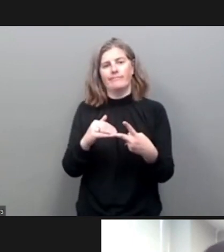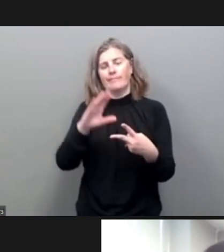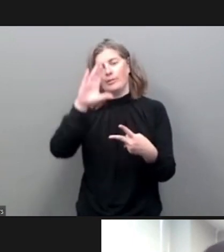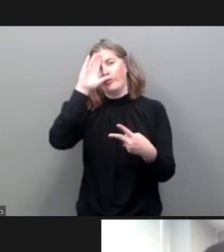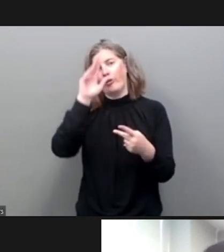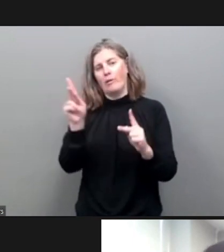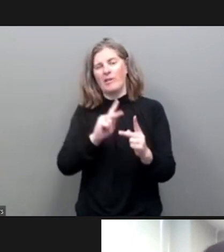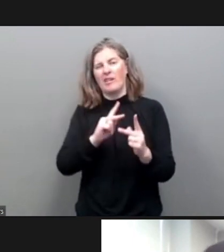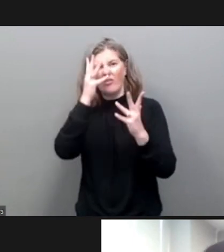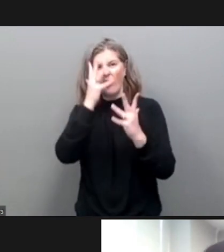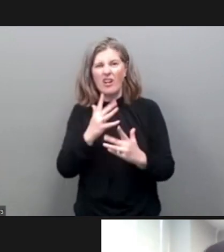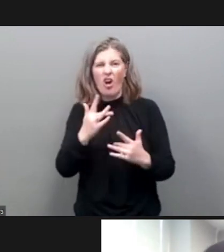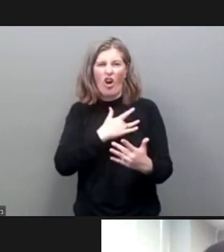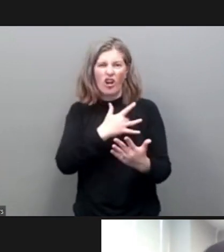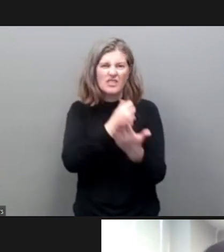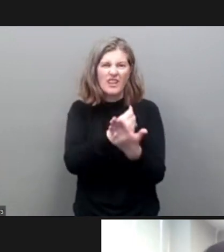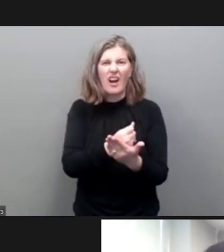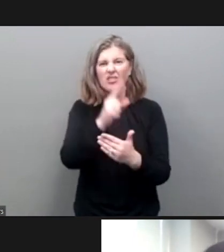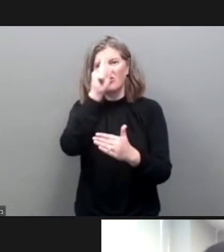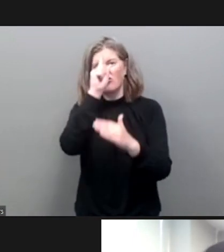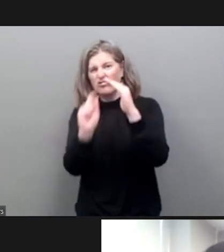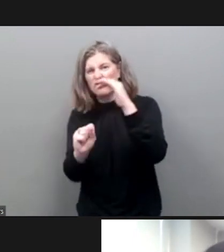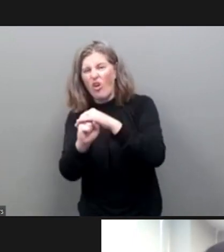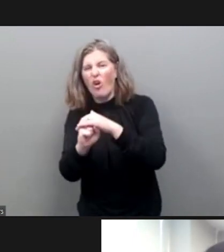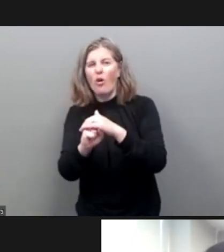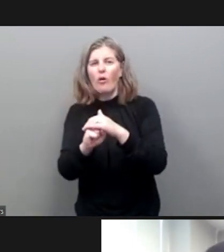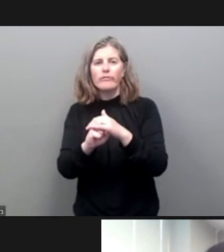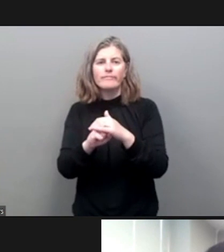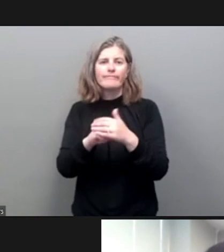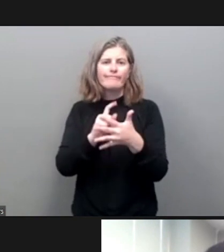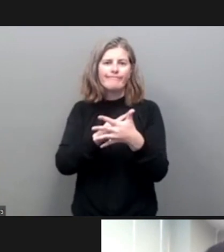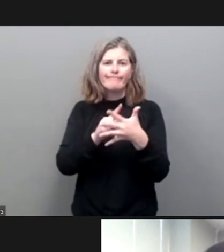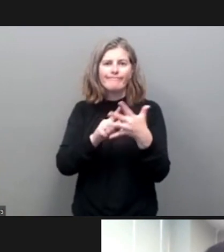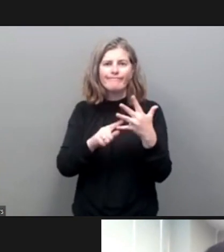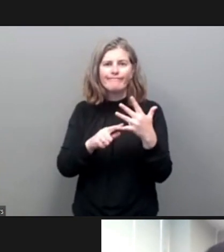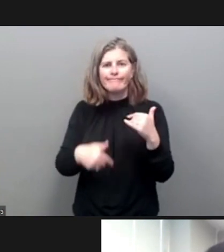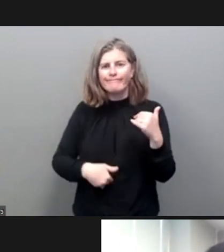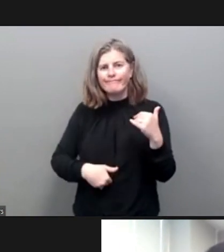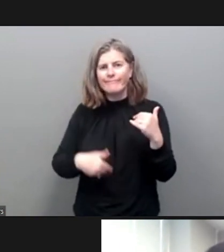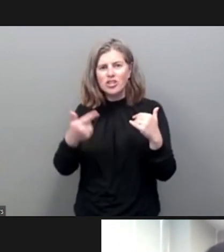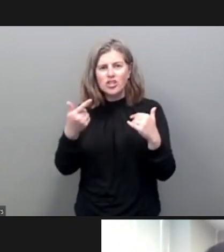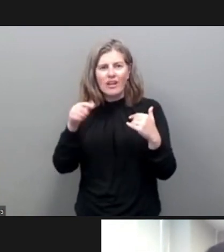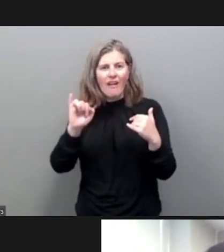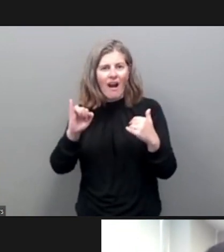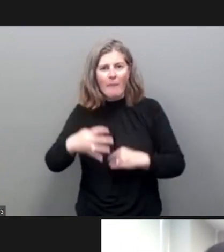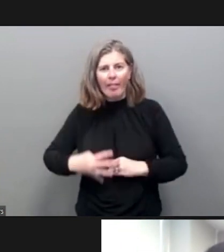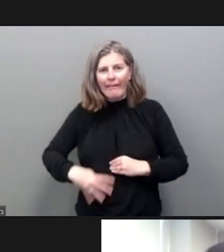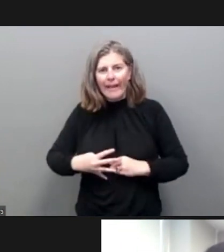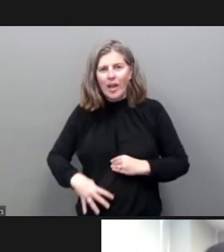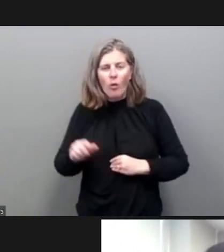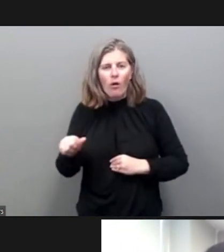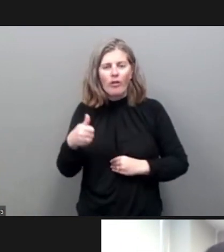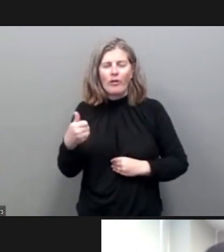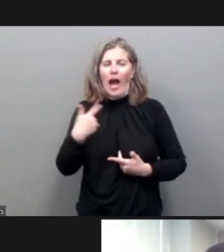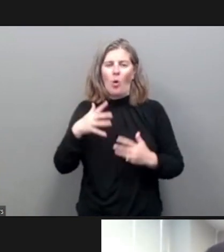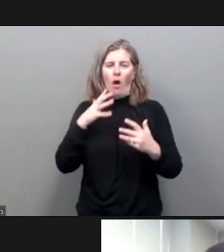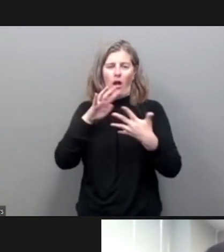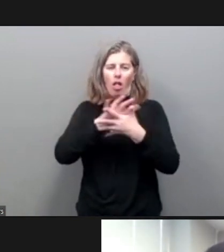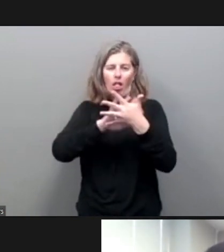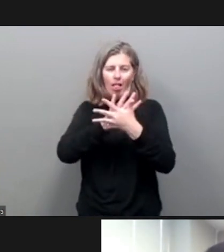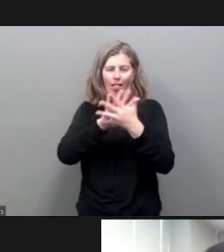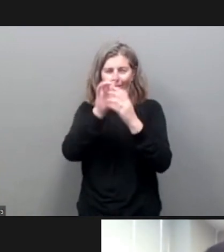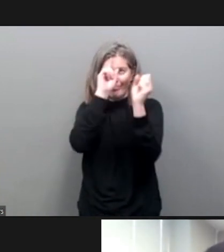people unfortunately having heart attacks or strokes or GI bleeding or other. I don't want to get too graphic